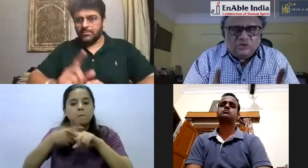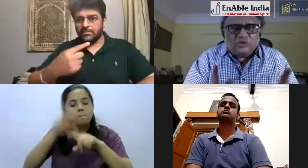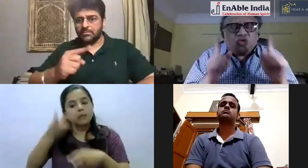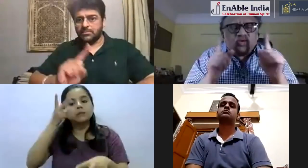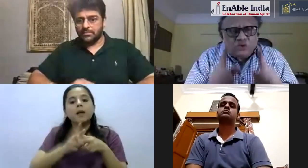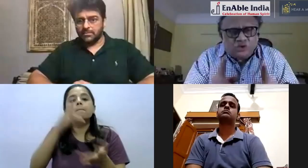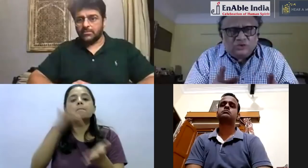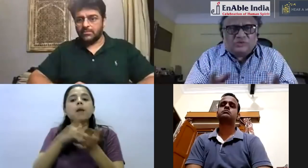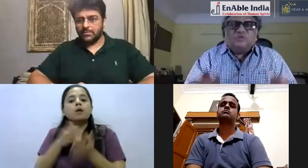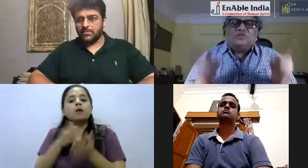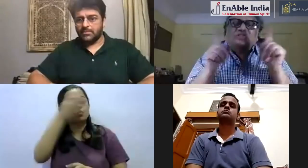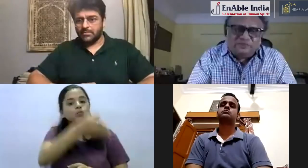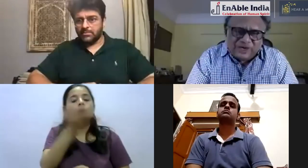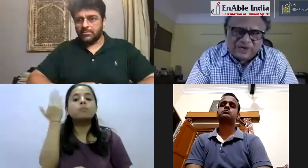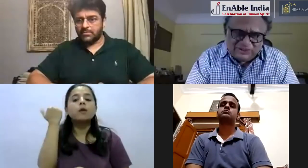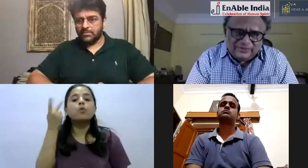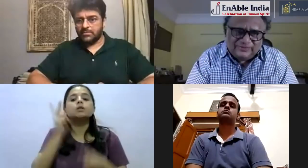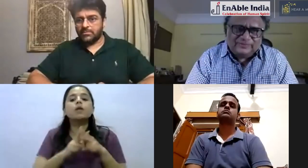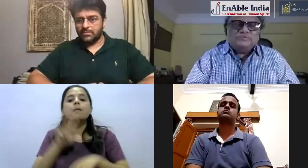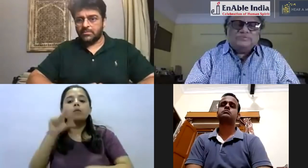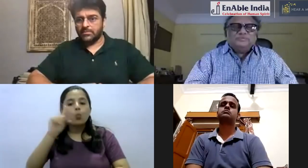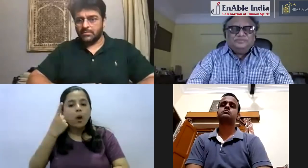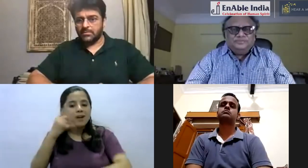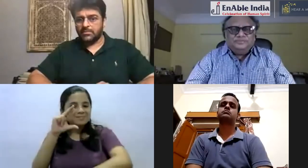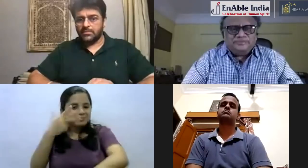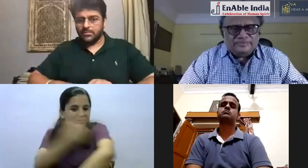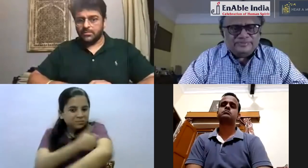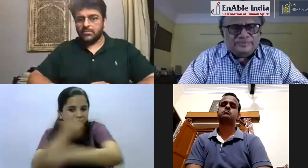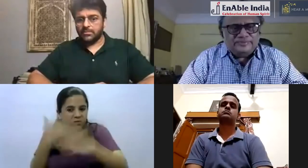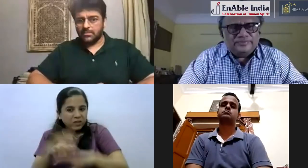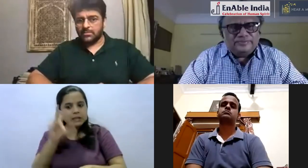So go to the same place.